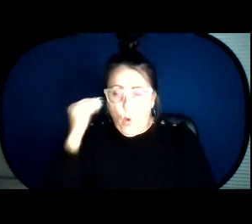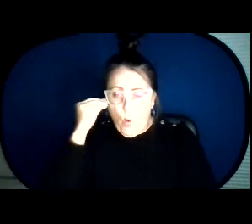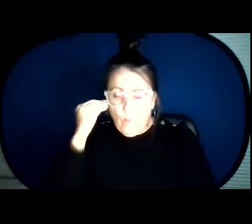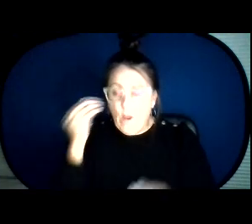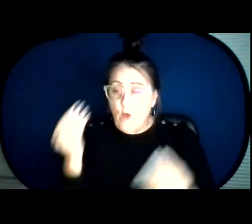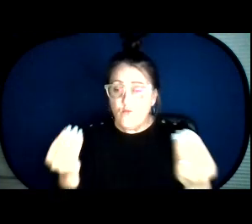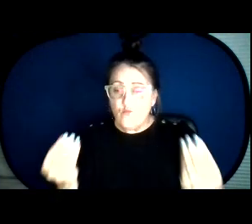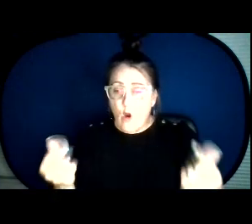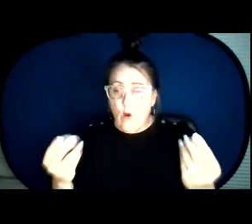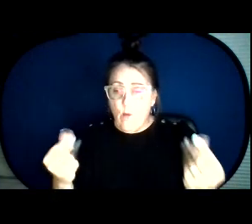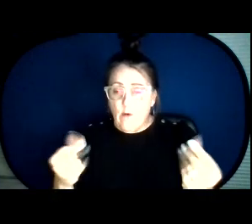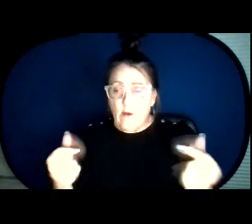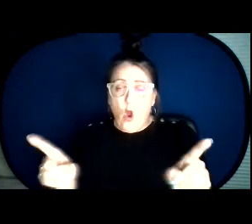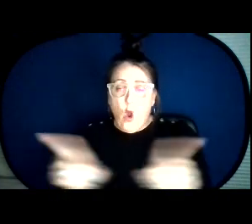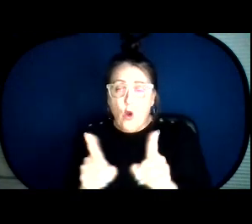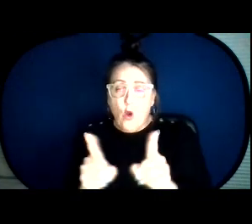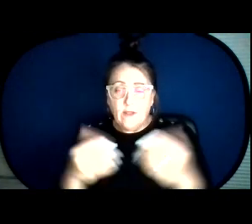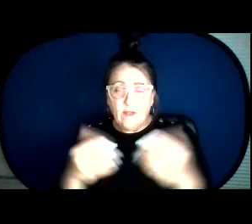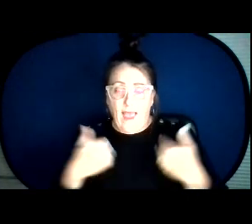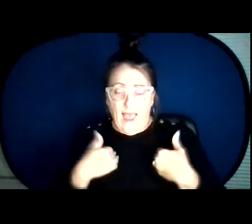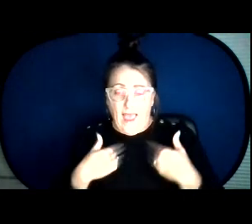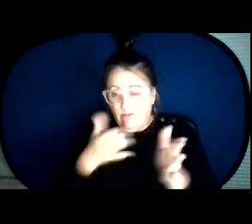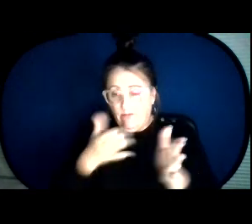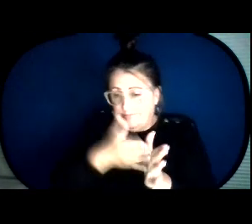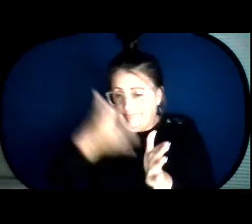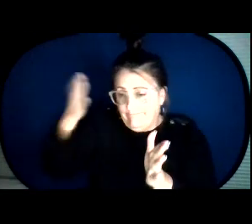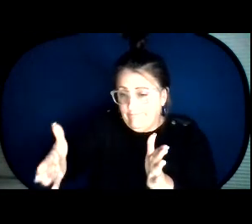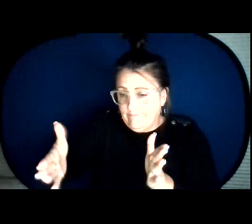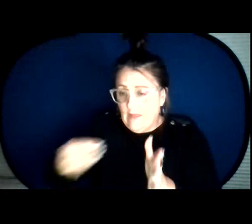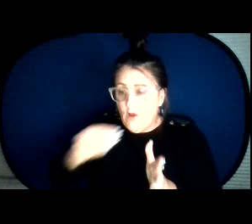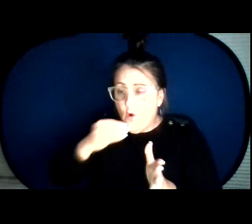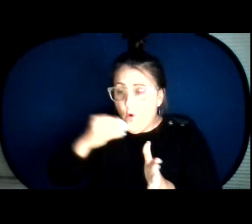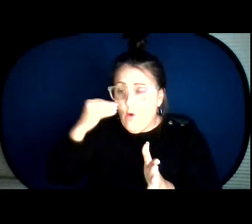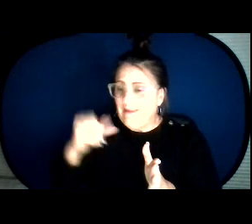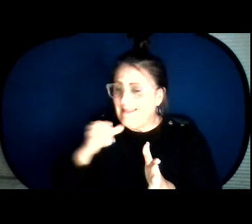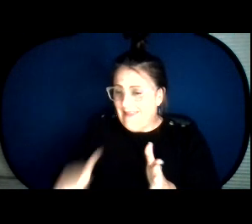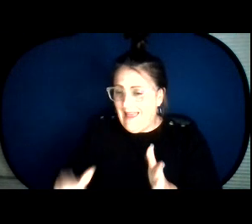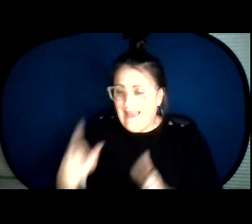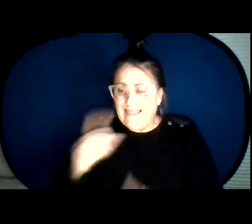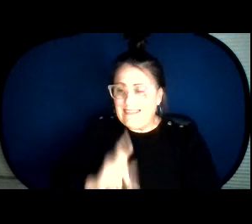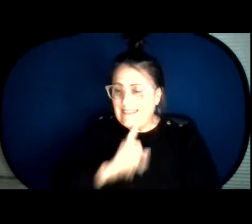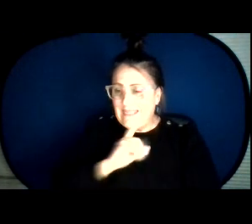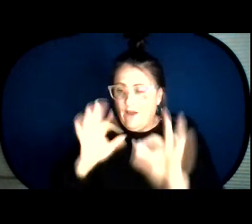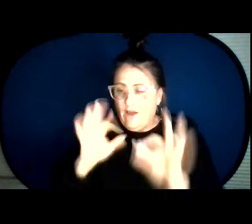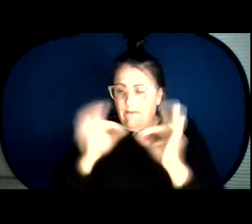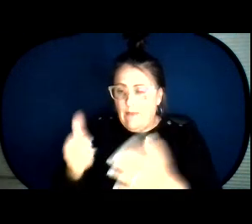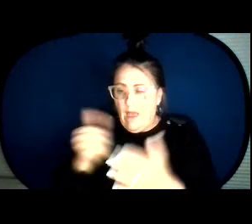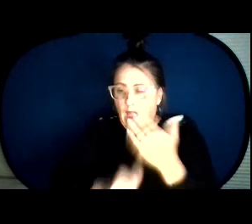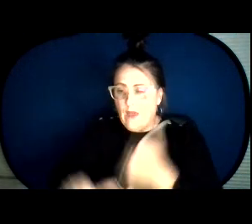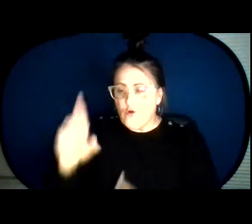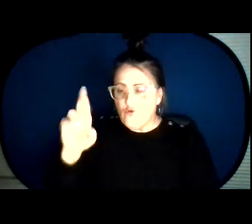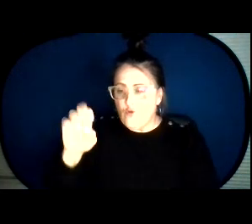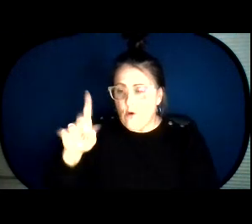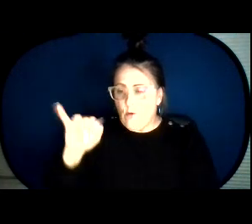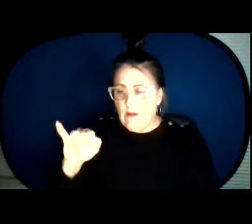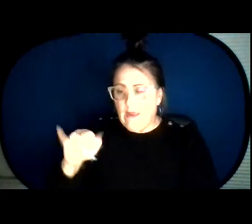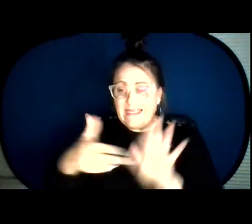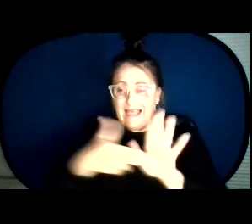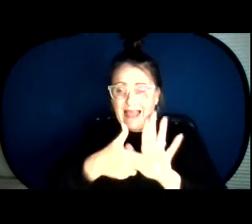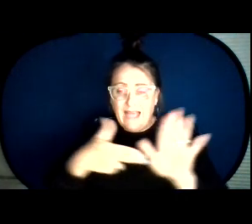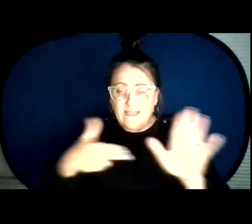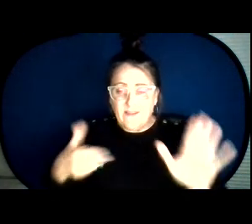residence that also contains an accessory dwelling unit is not considered a single-family residence under Roberti. Rather, it is classified as a